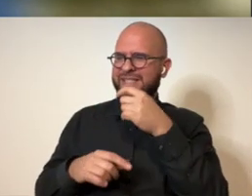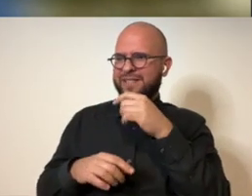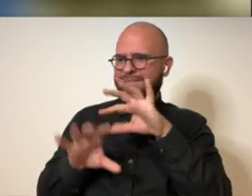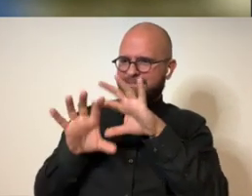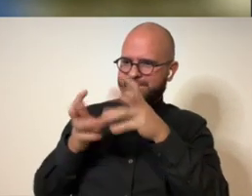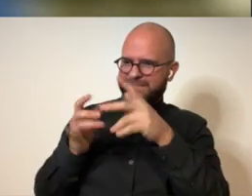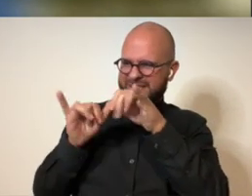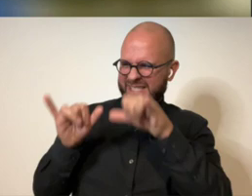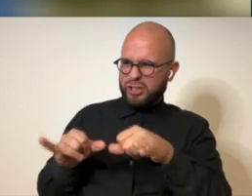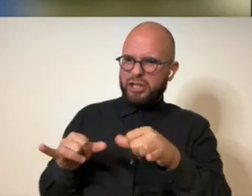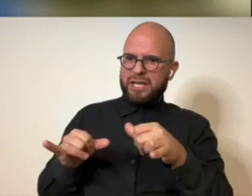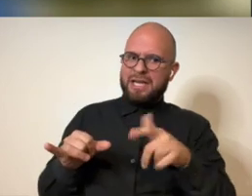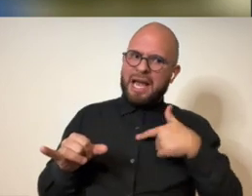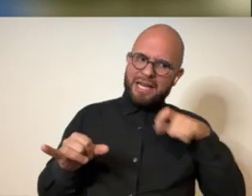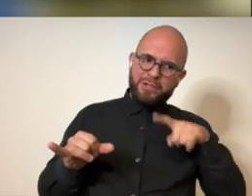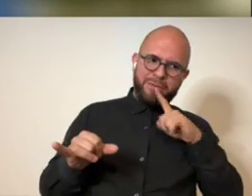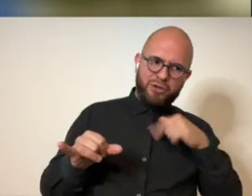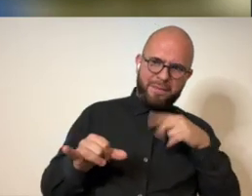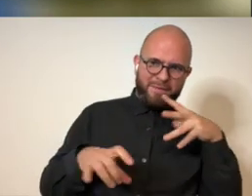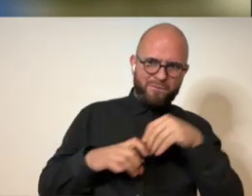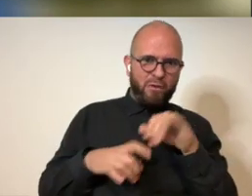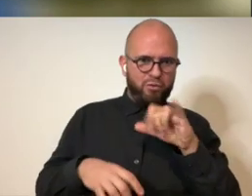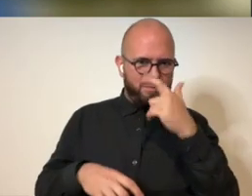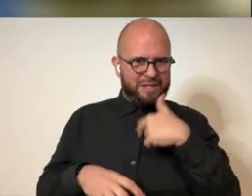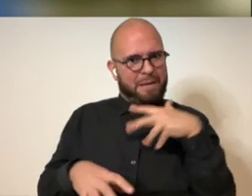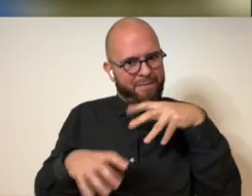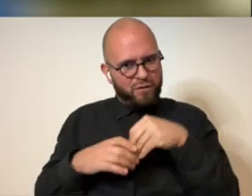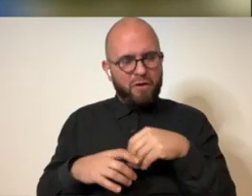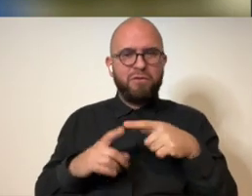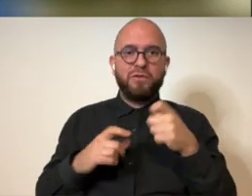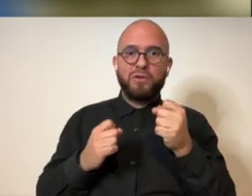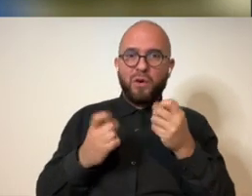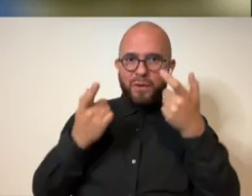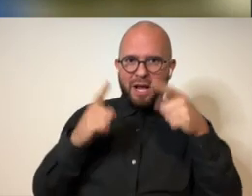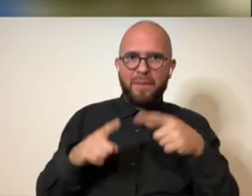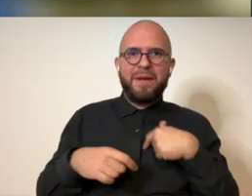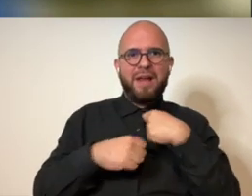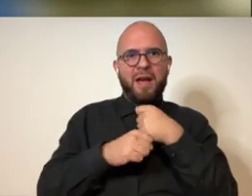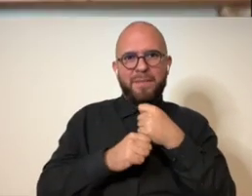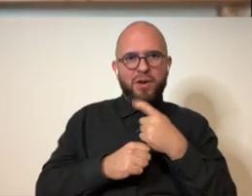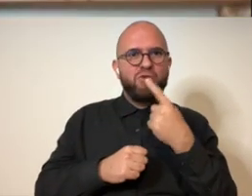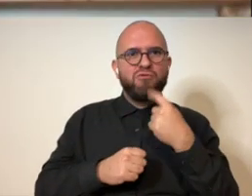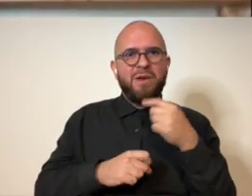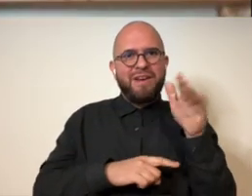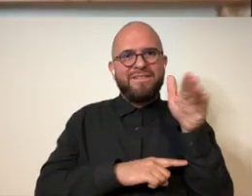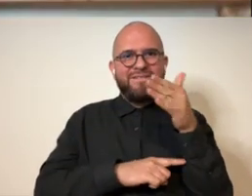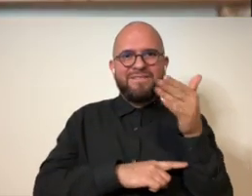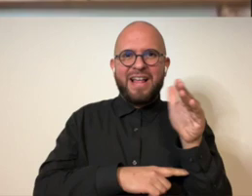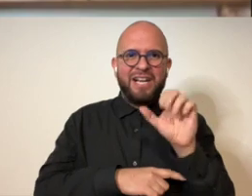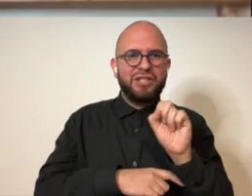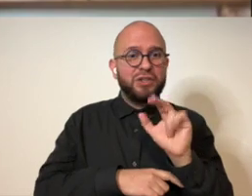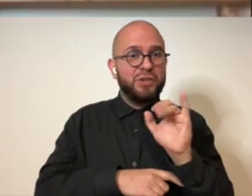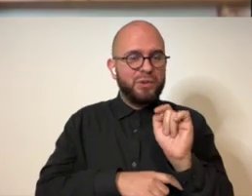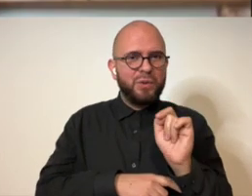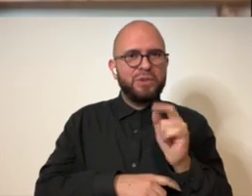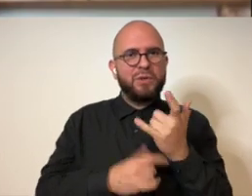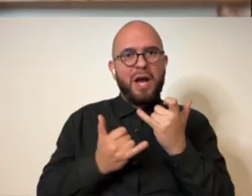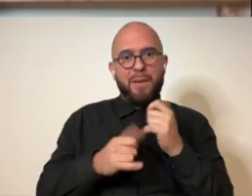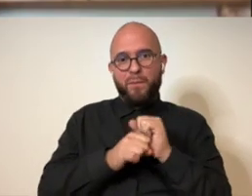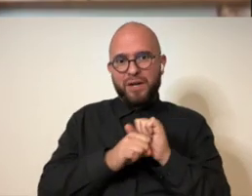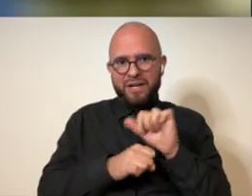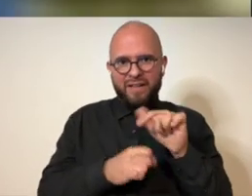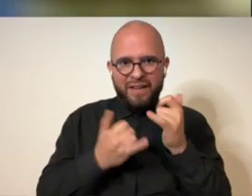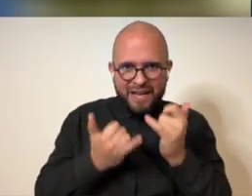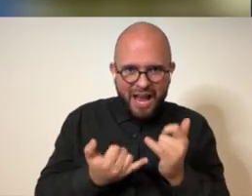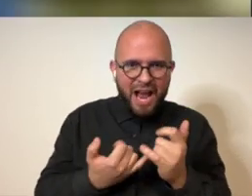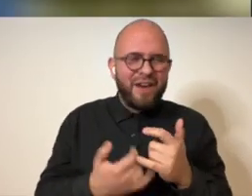problems I see in these institutions I'm a part of. And I was like, I can't leave myself out of this. Yeah. So I made myself a red flag